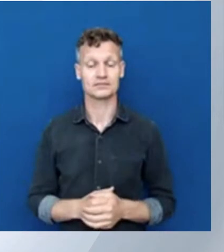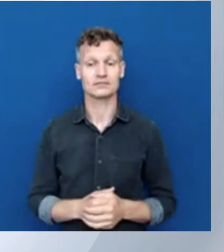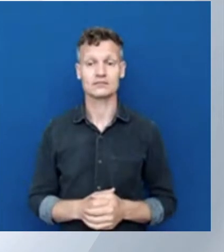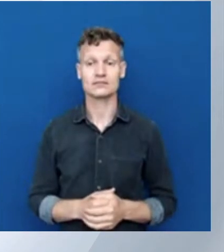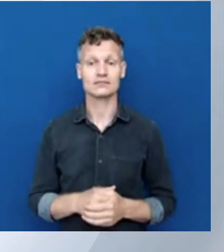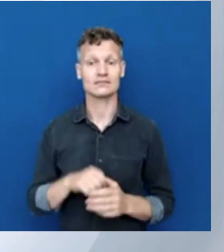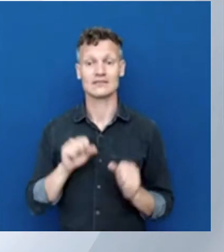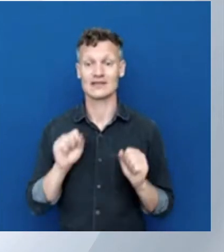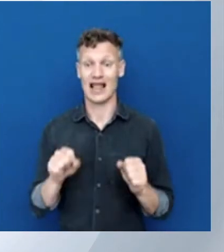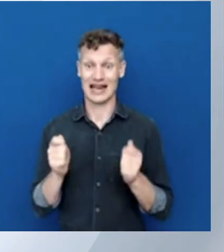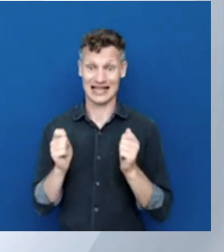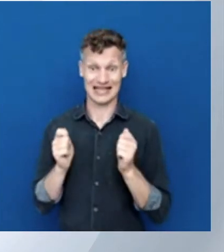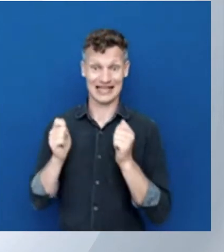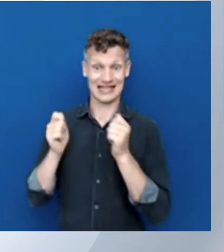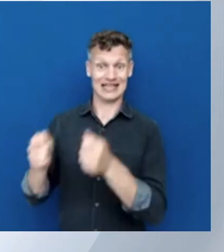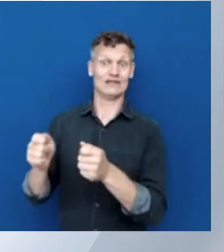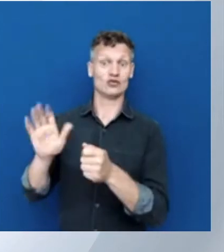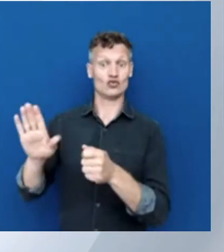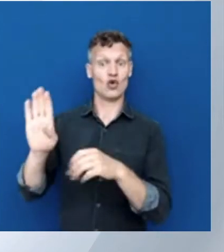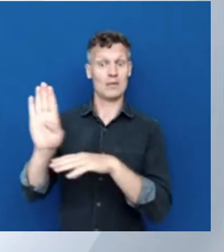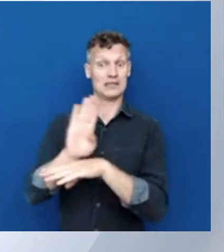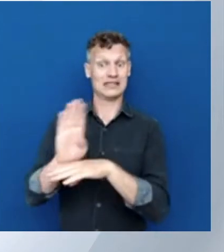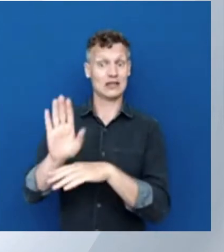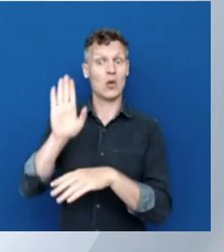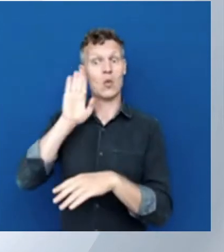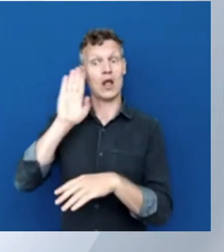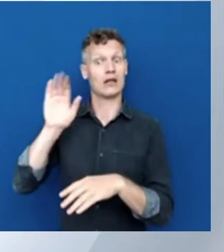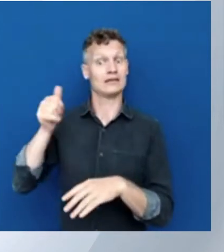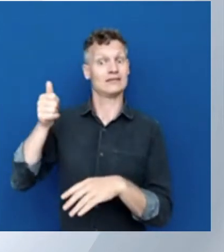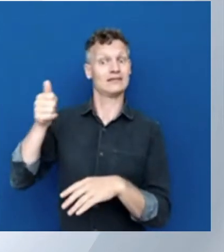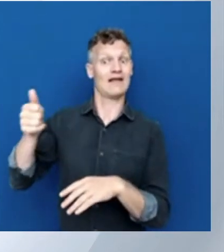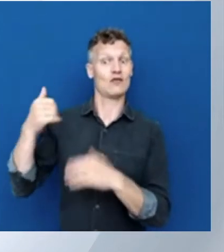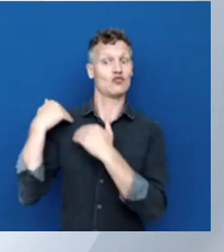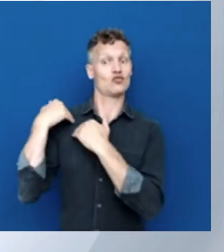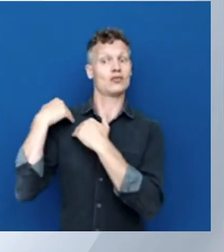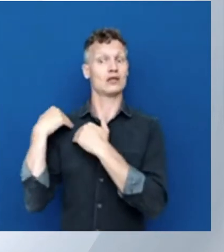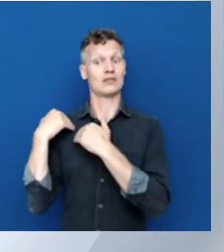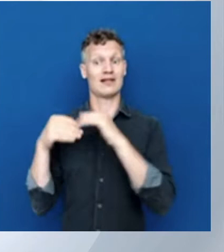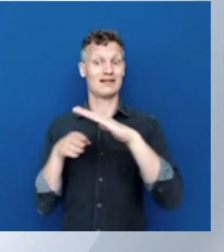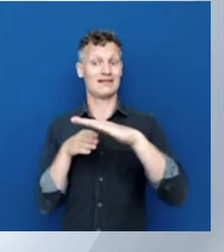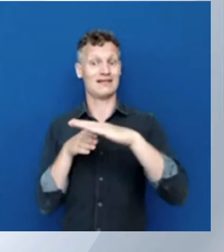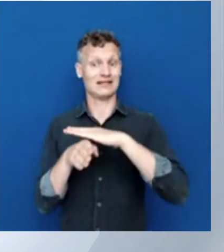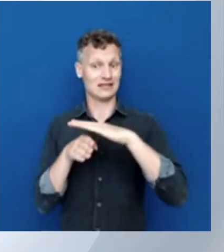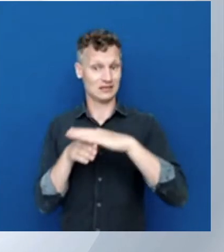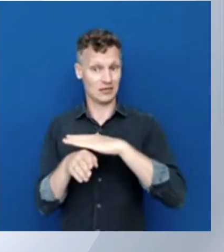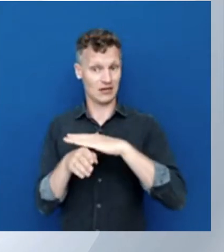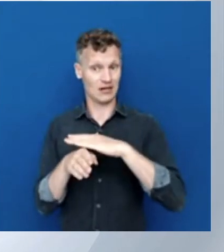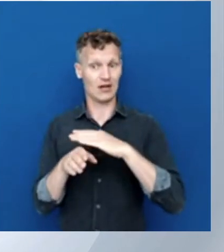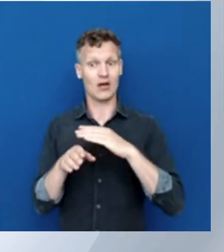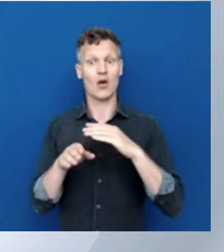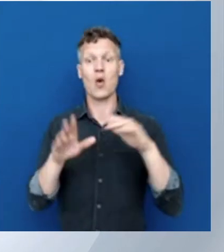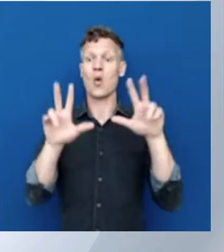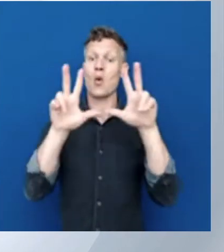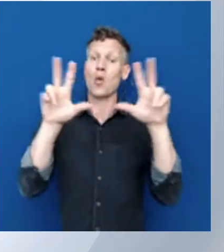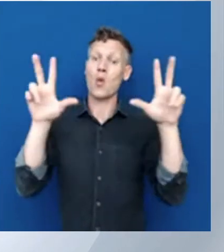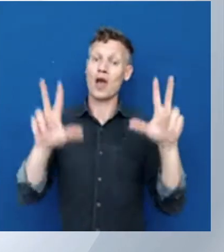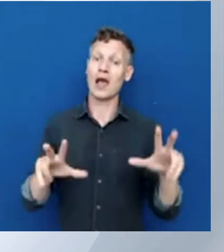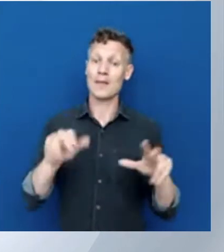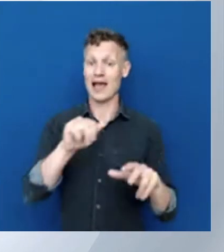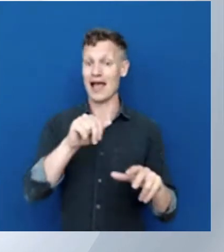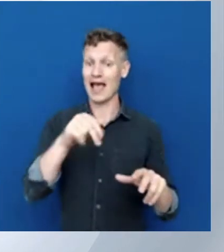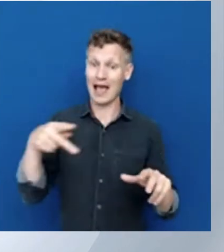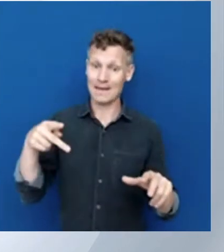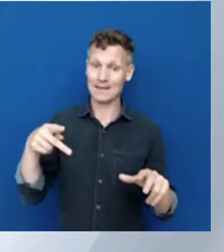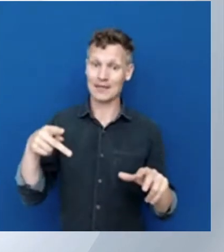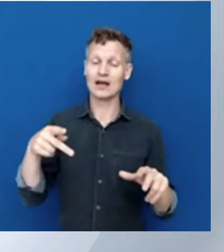and your business should be responsible to make those accessible web and application test cases